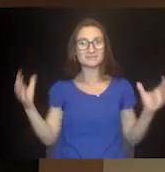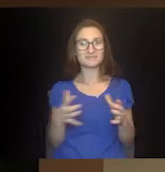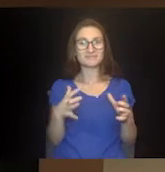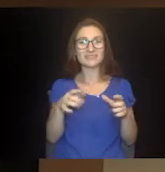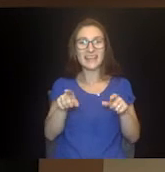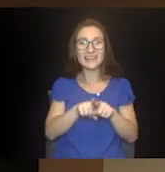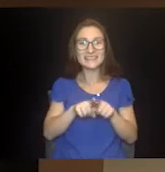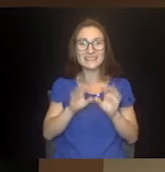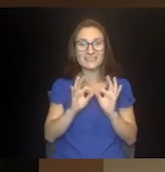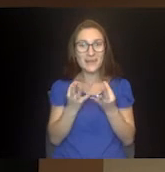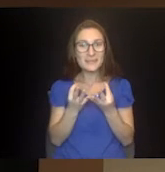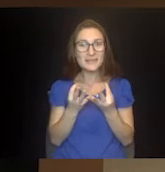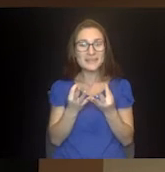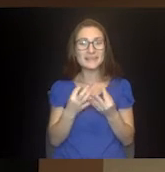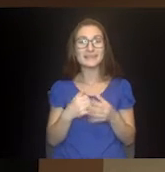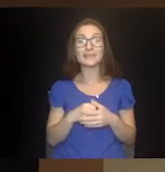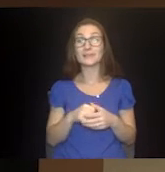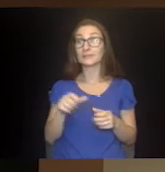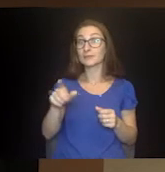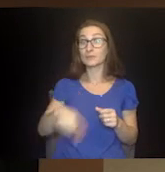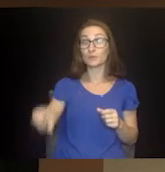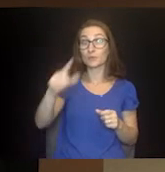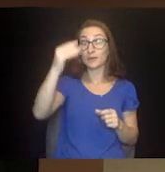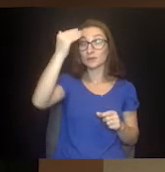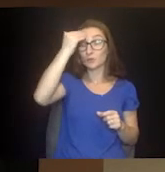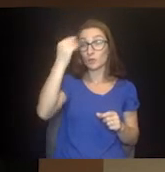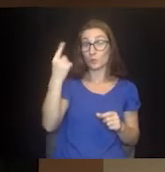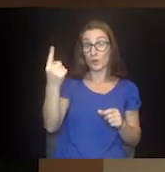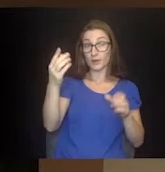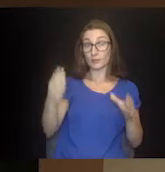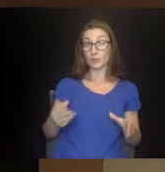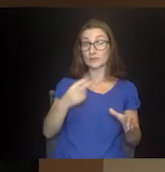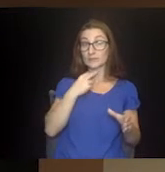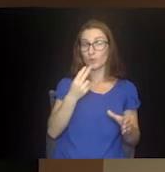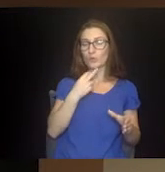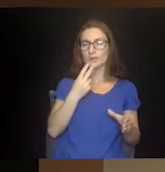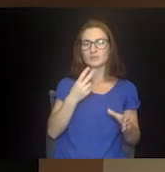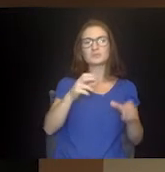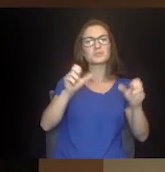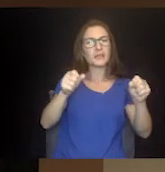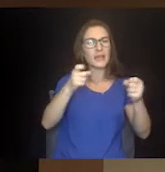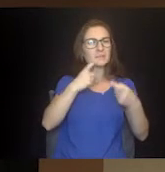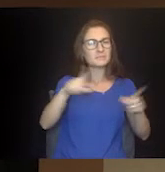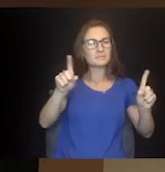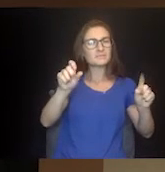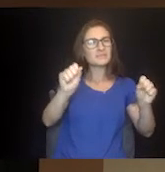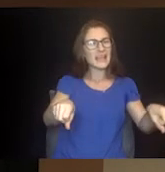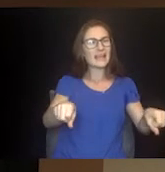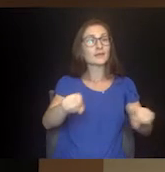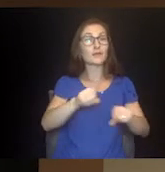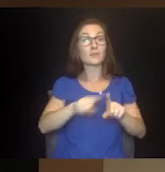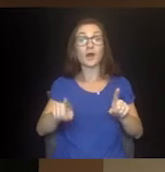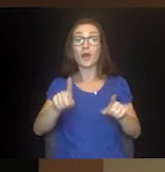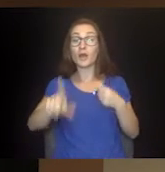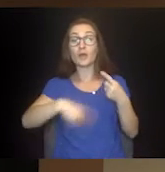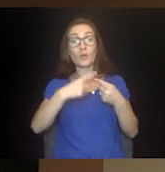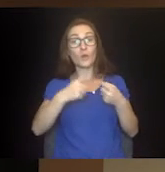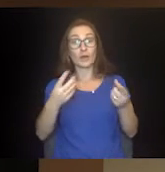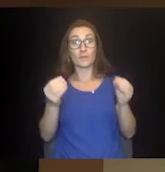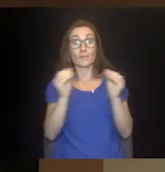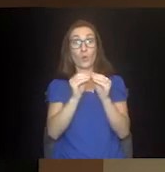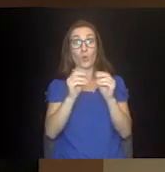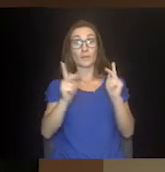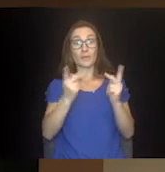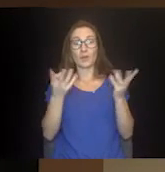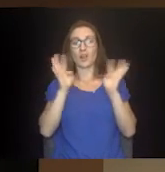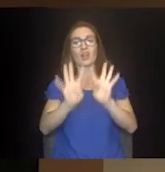we like to be together and be a family, but as you guys know, one person's voice can do something, but when you have multiple